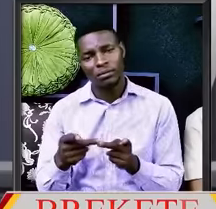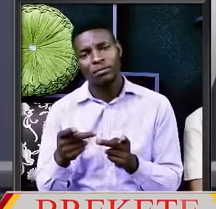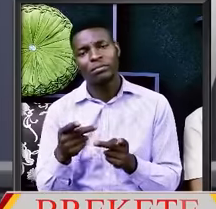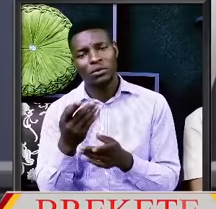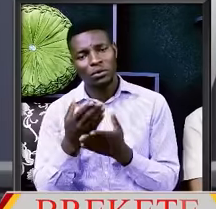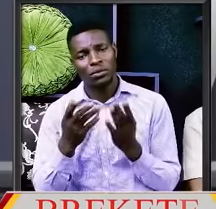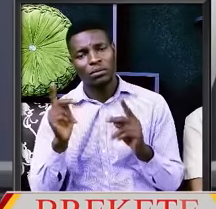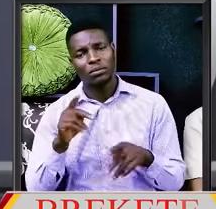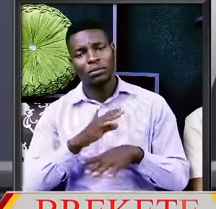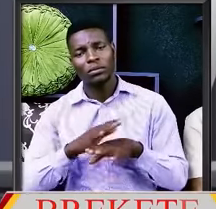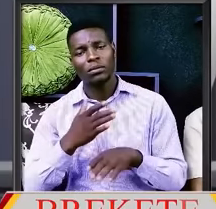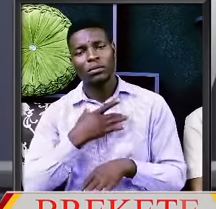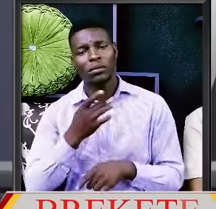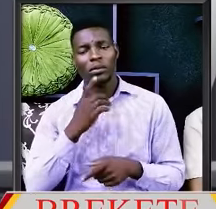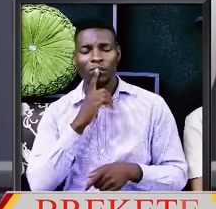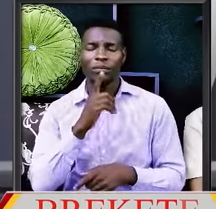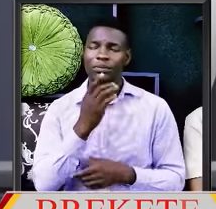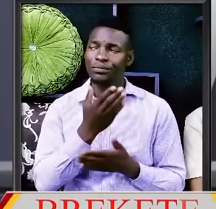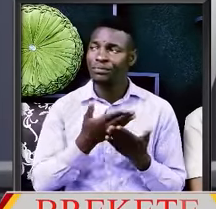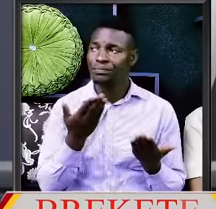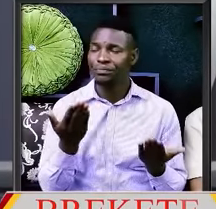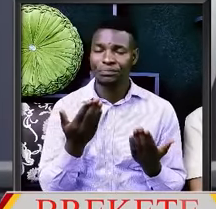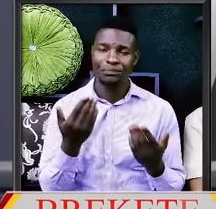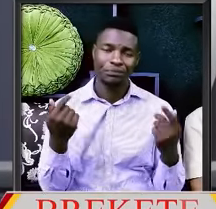the thing go they pain them now.